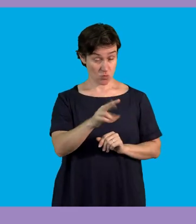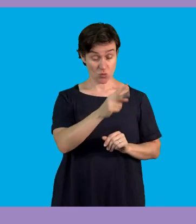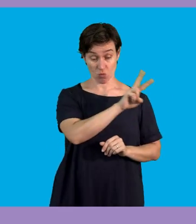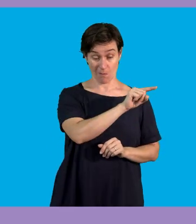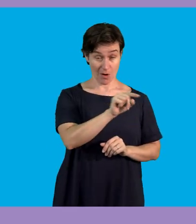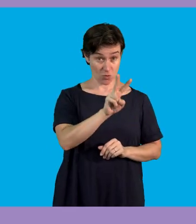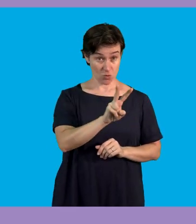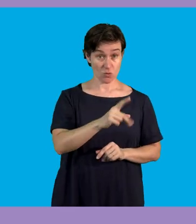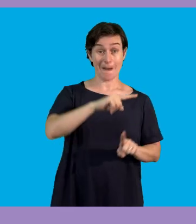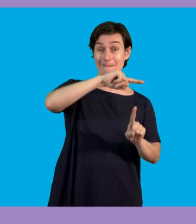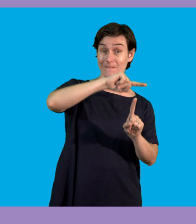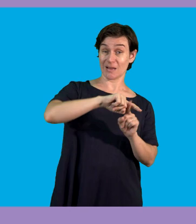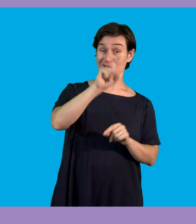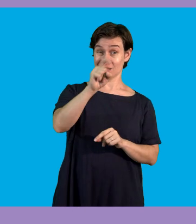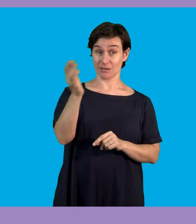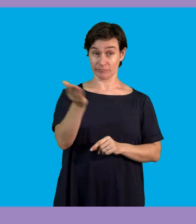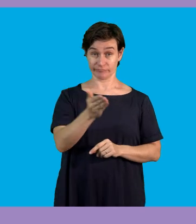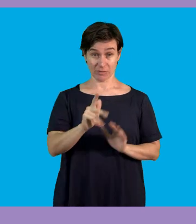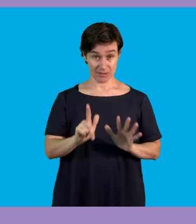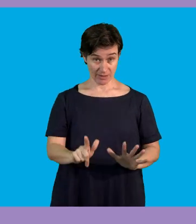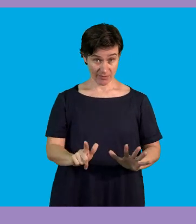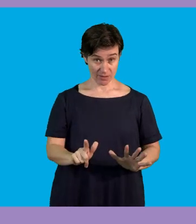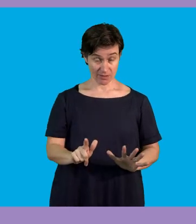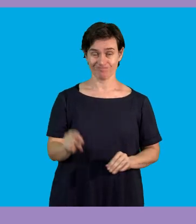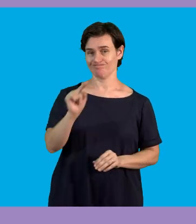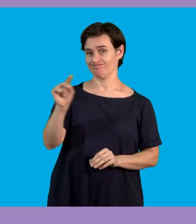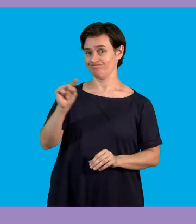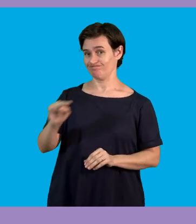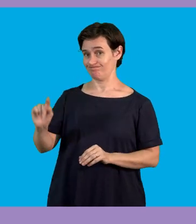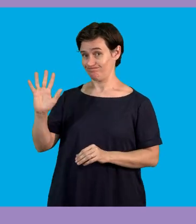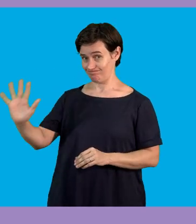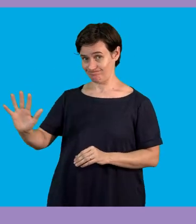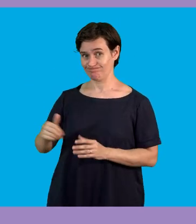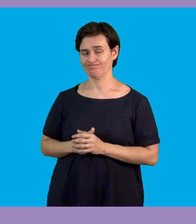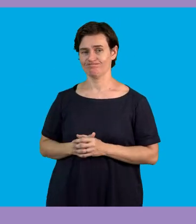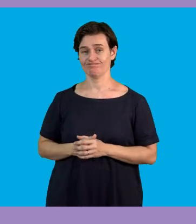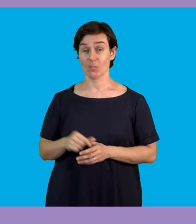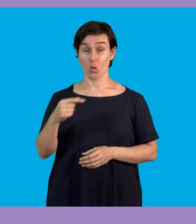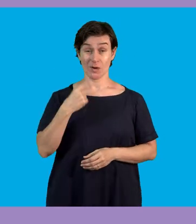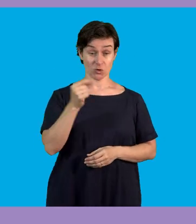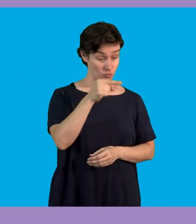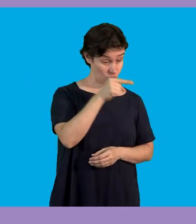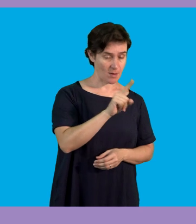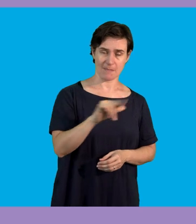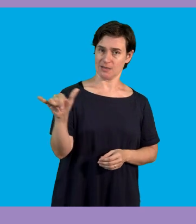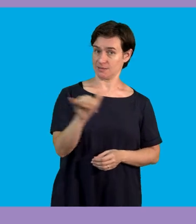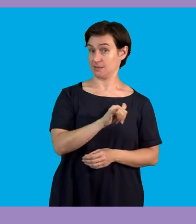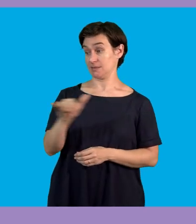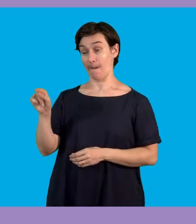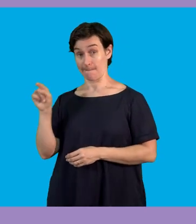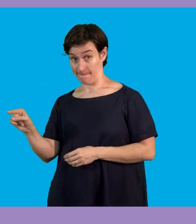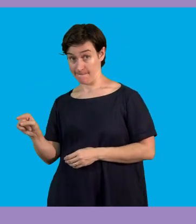minus 2 plus x divided by 7 equals to 5. What we have done on the left